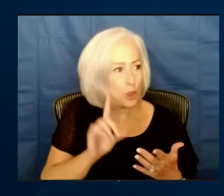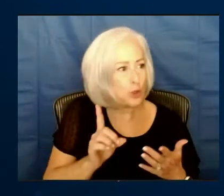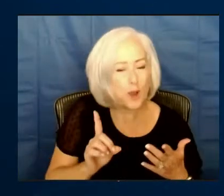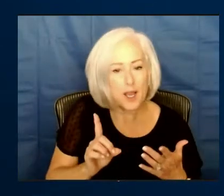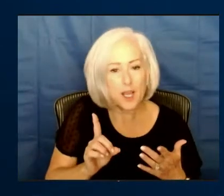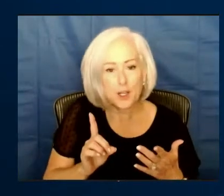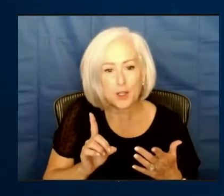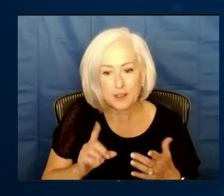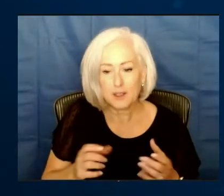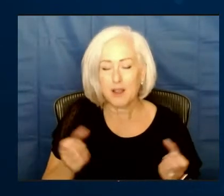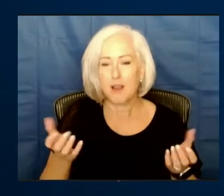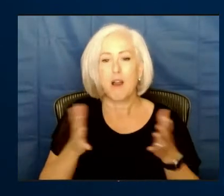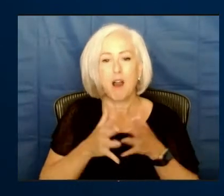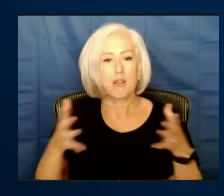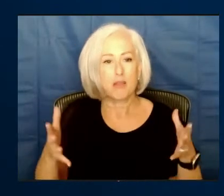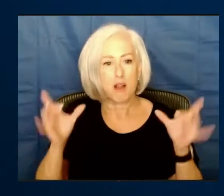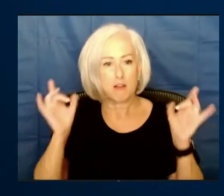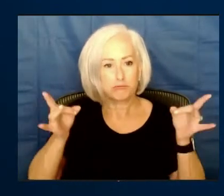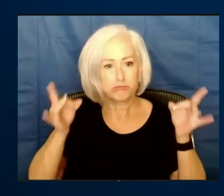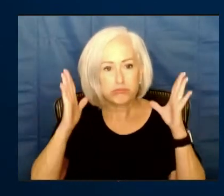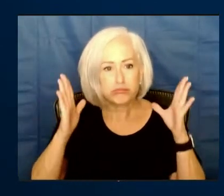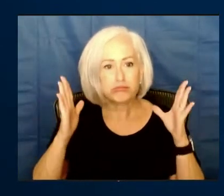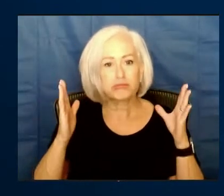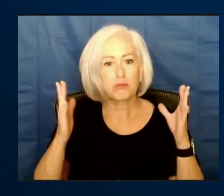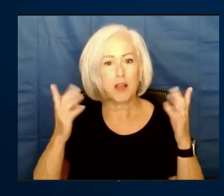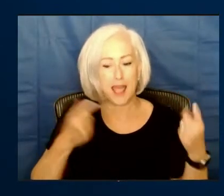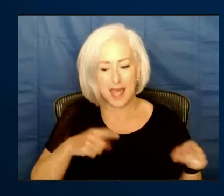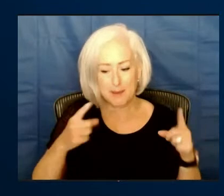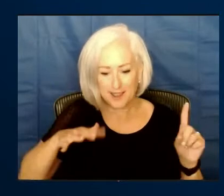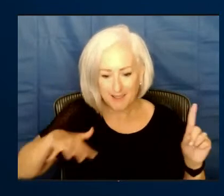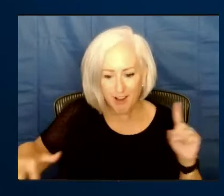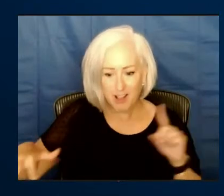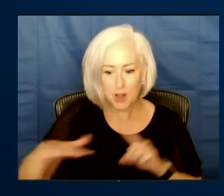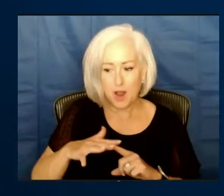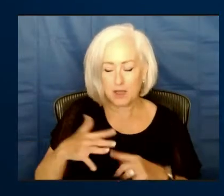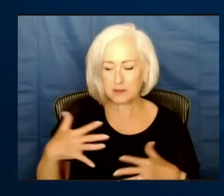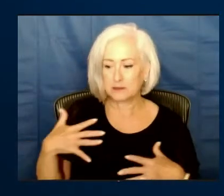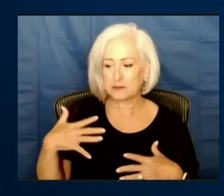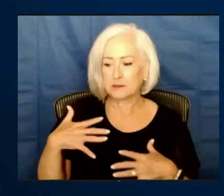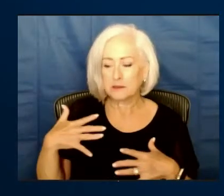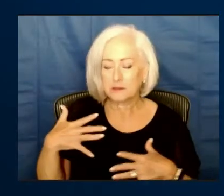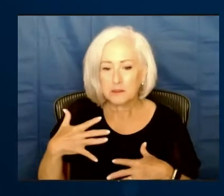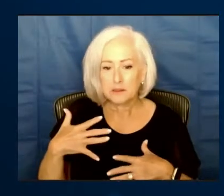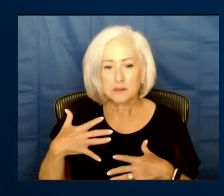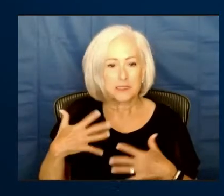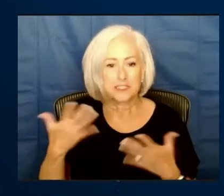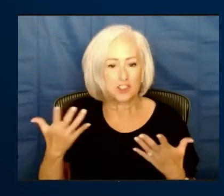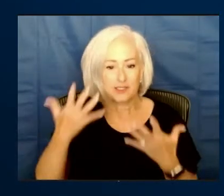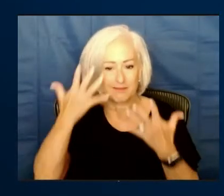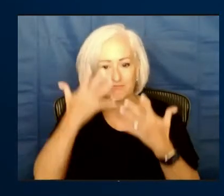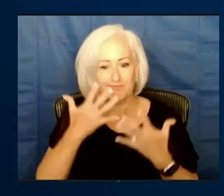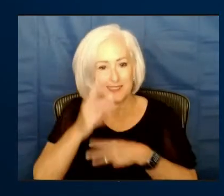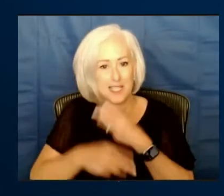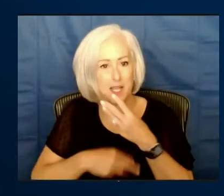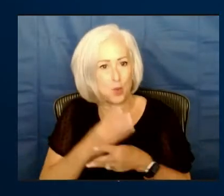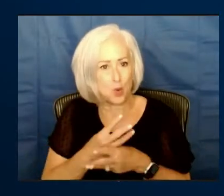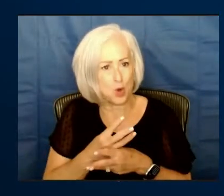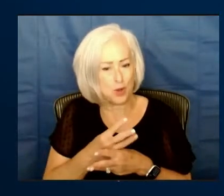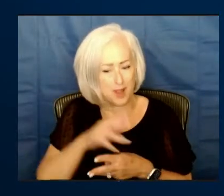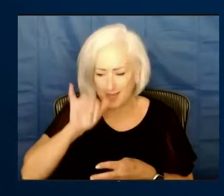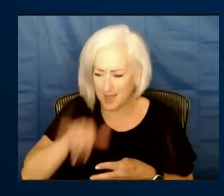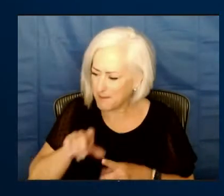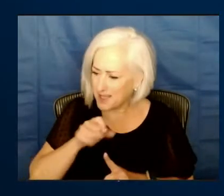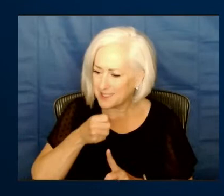you, it's a bleaker, a more difficult world. Dr. Monks, that's got to affect